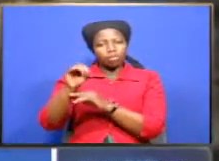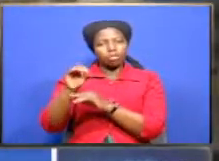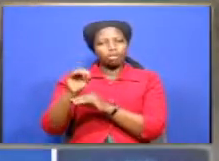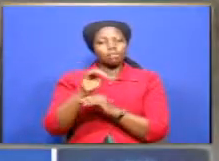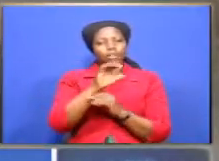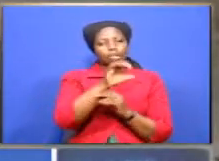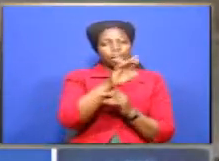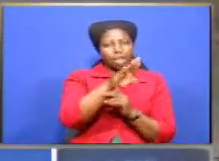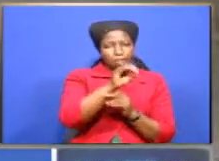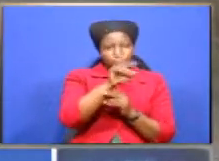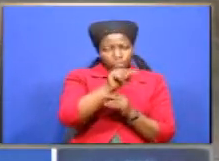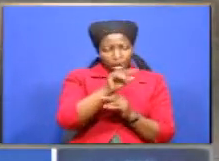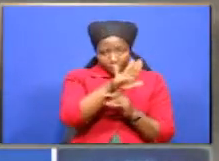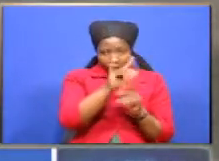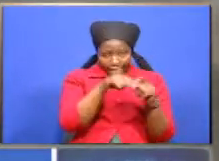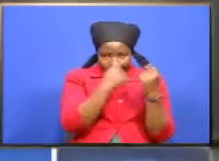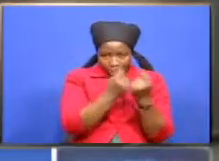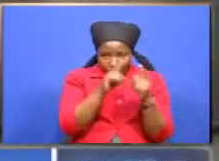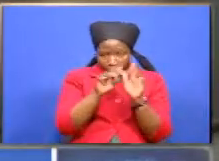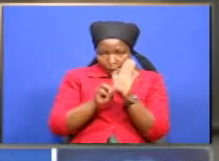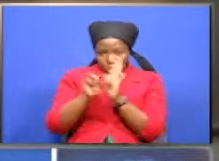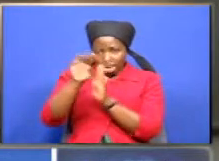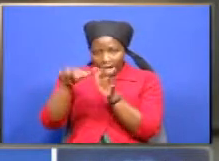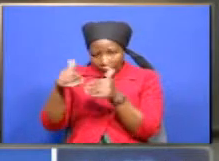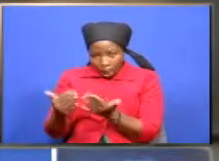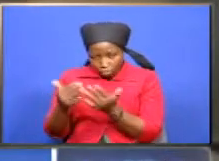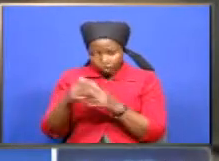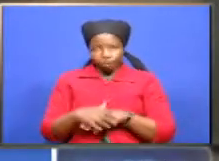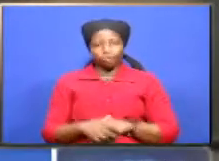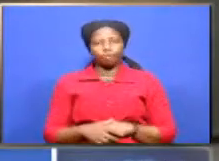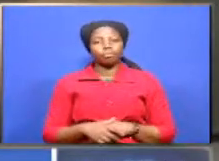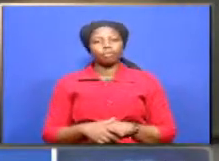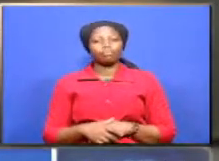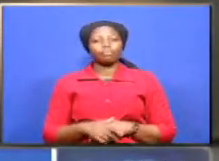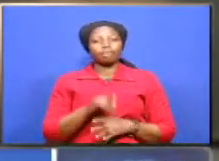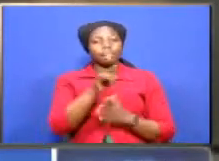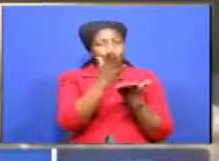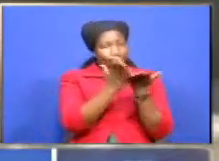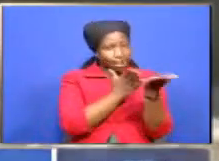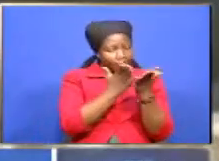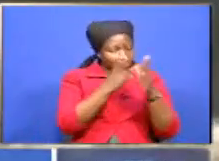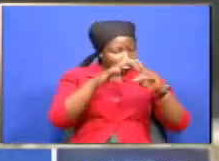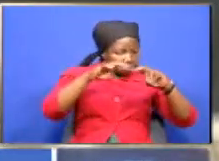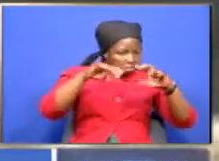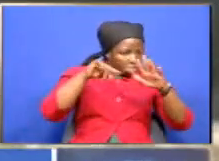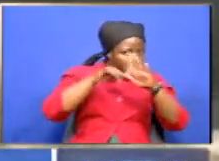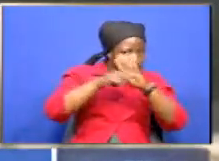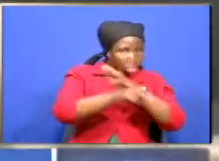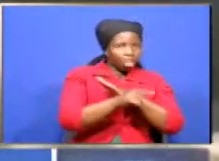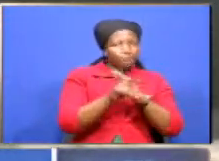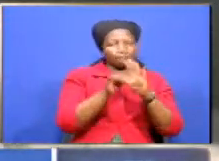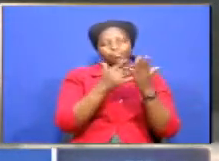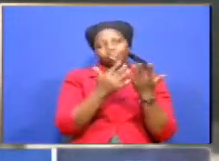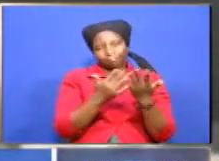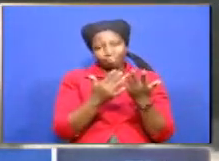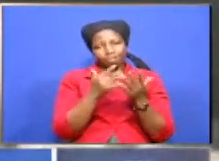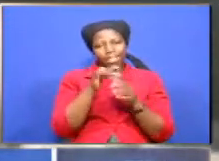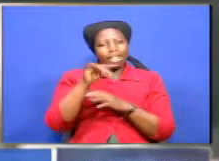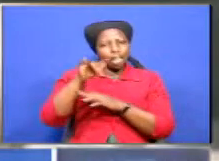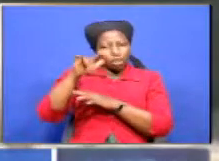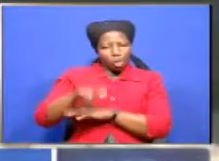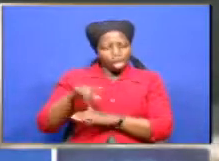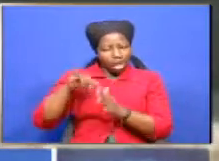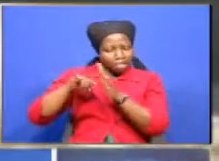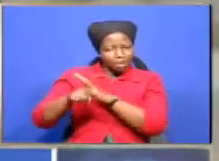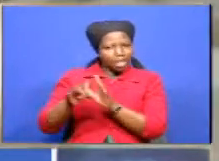maturity, and to prove upcharge. Surface geochemistry exploration campaigns are a low-cost exploration tool that